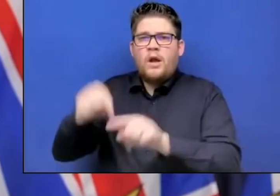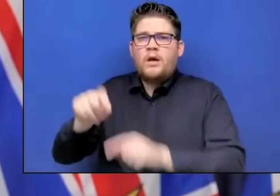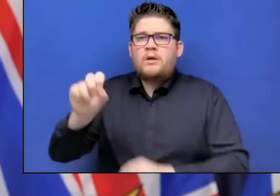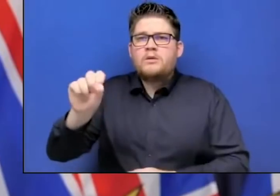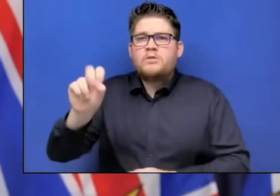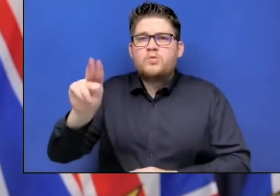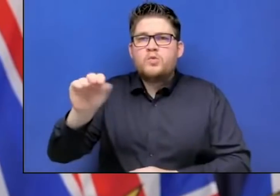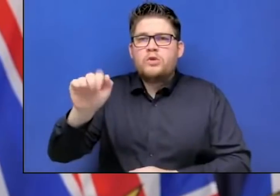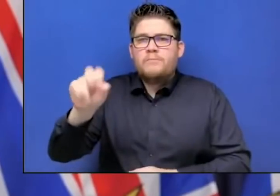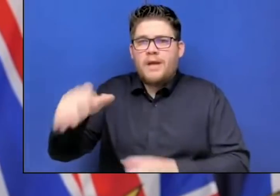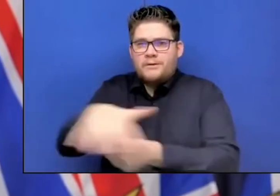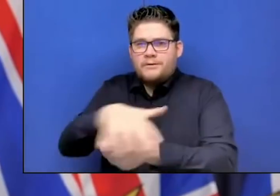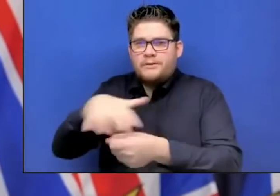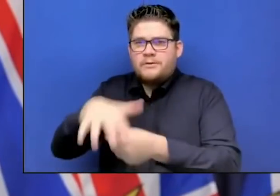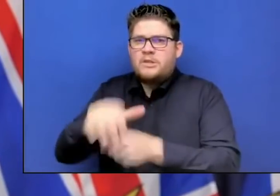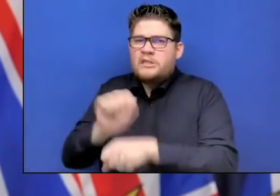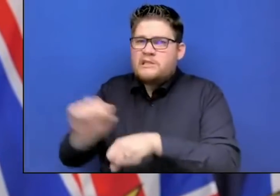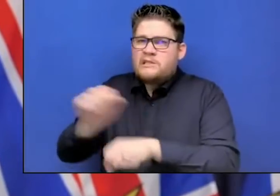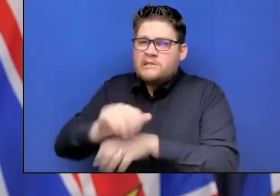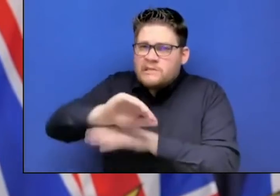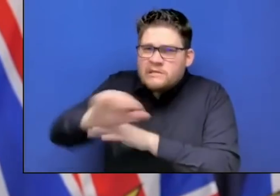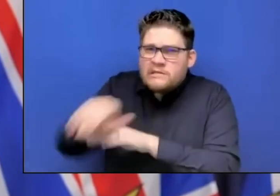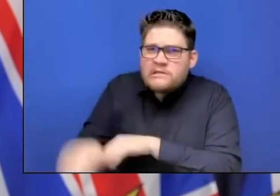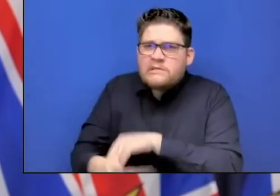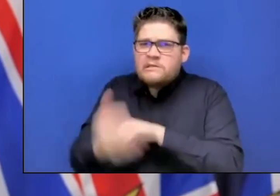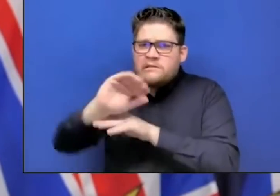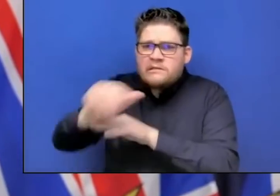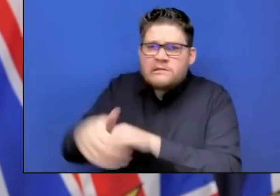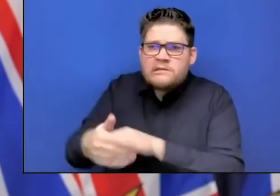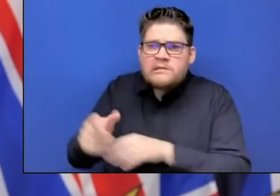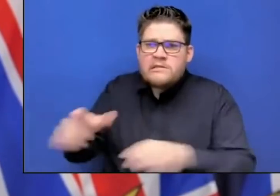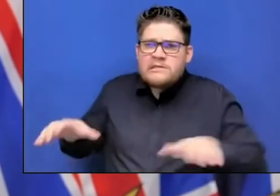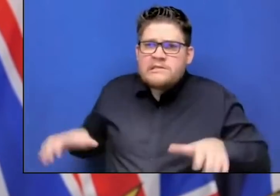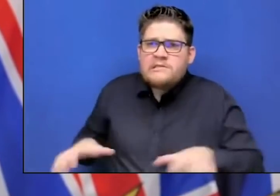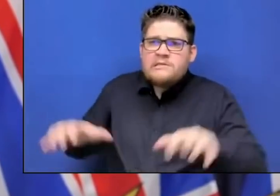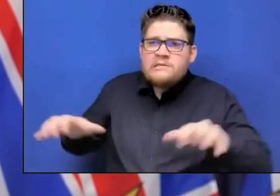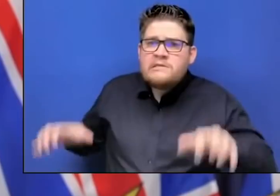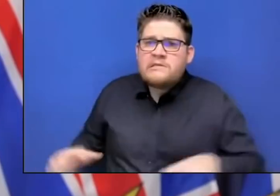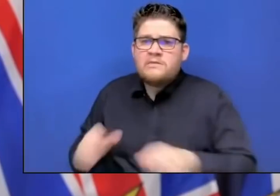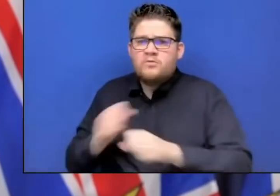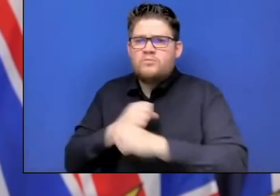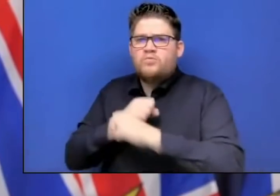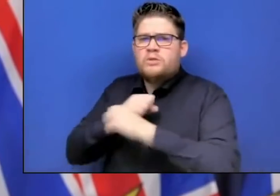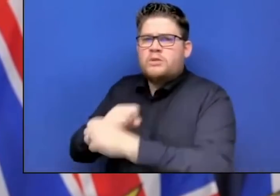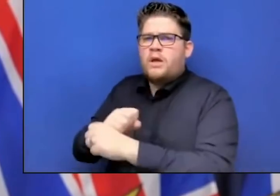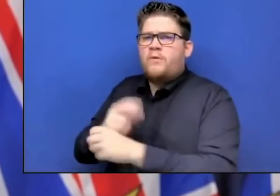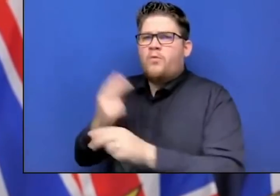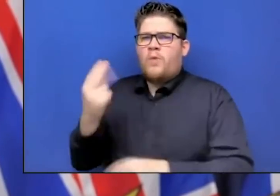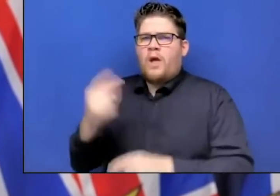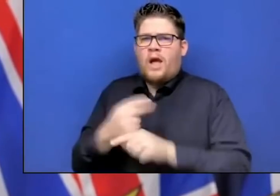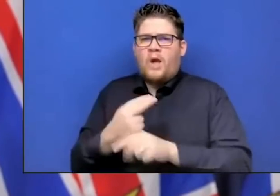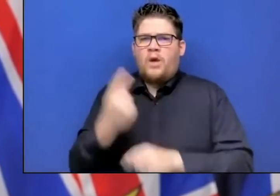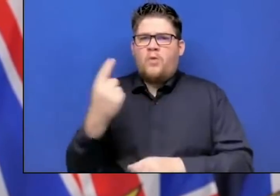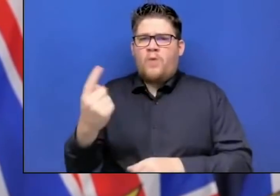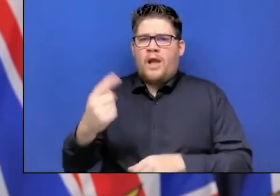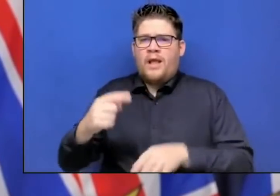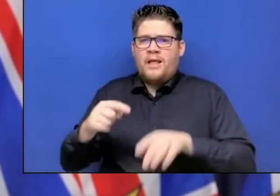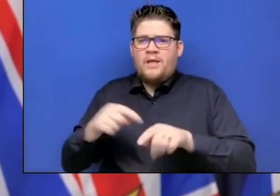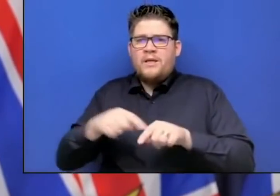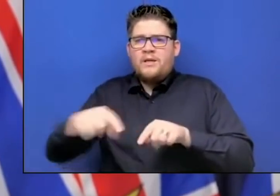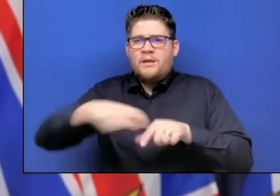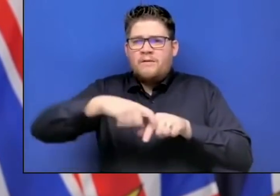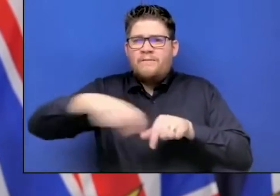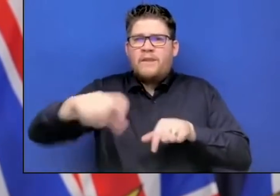Sumas. It went through the night. The effort was incredible to protect Highway 1 through the Fraser